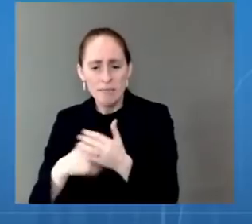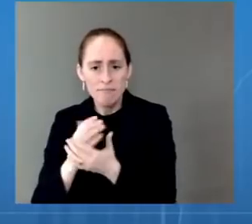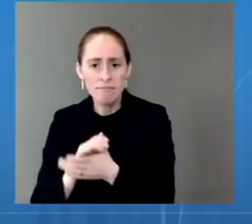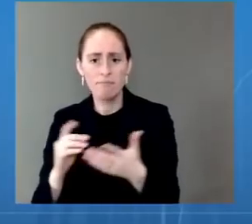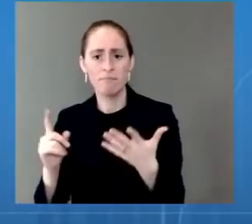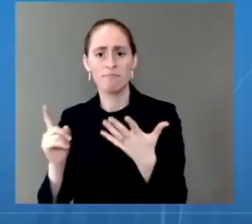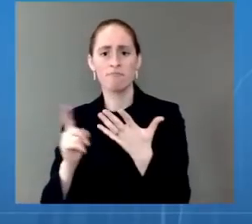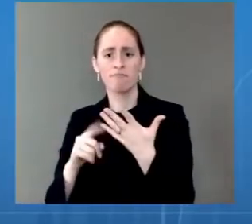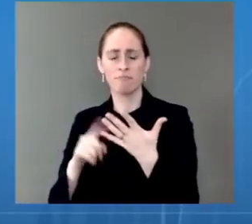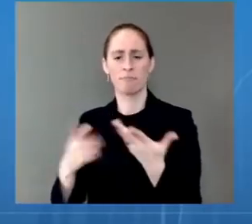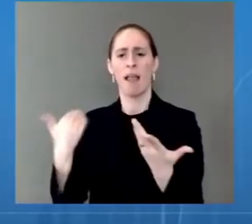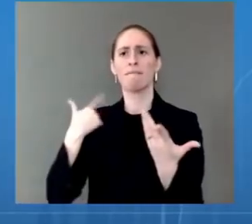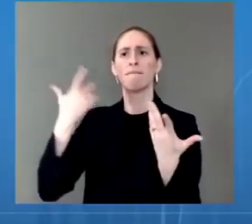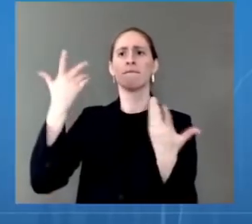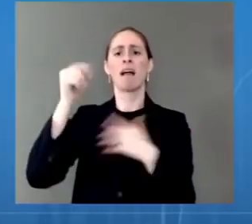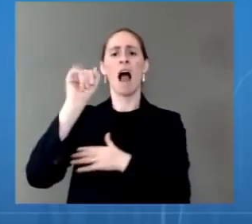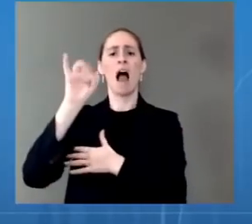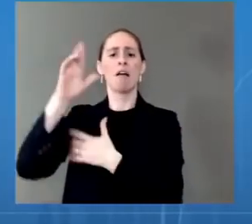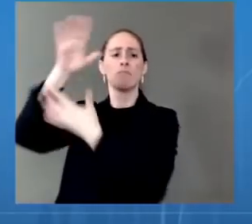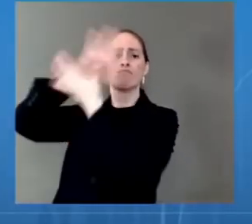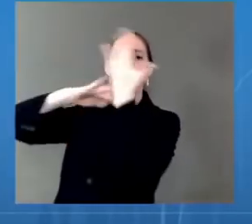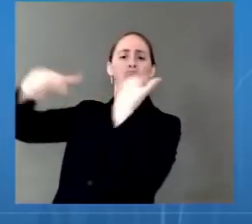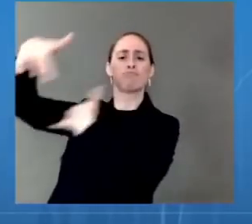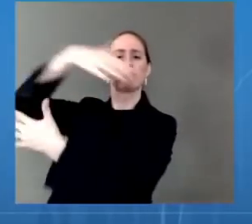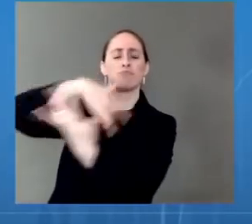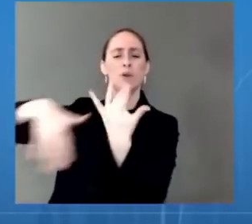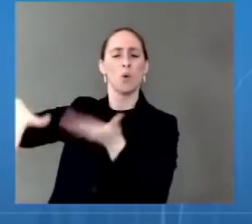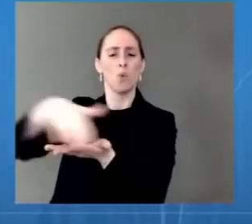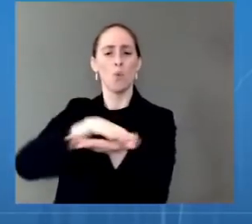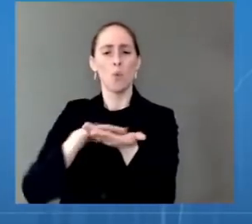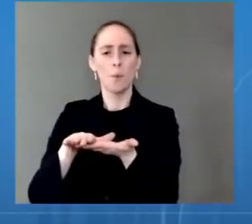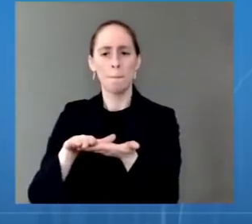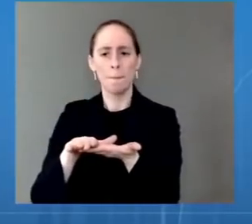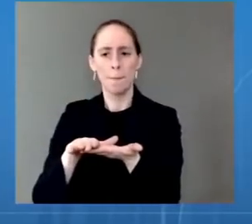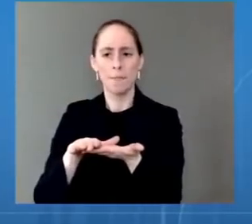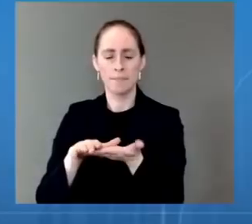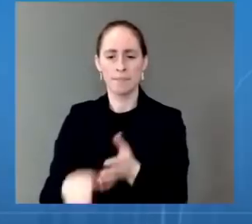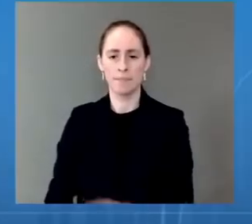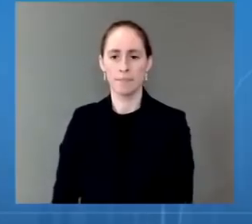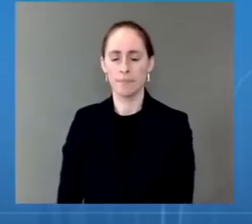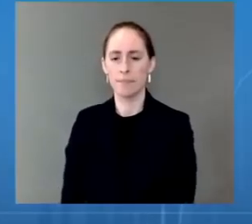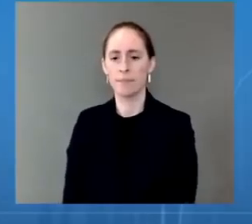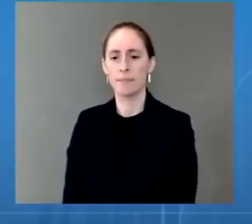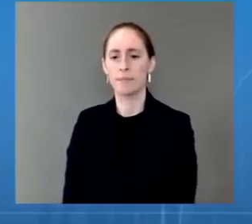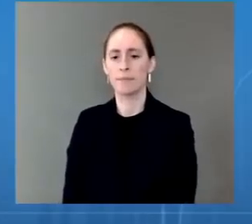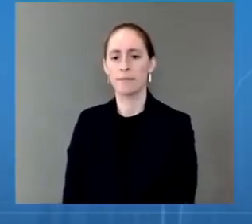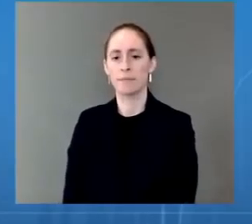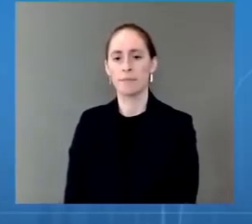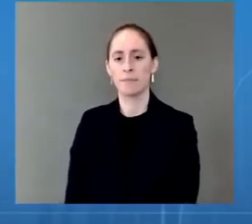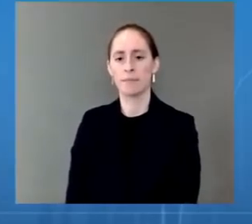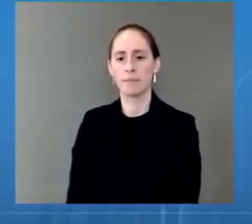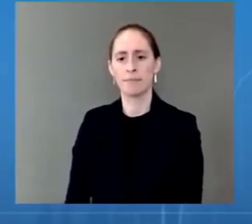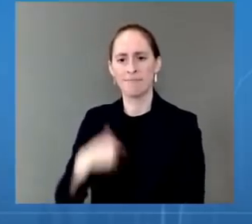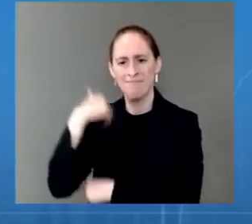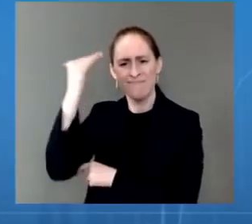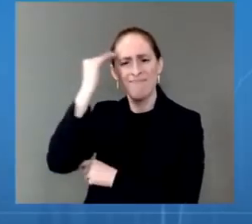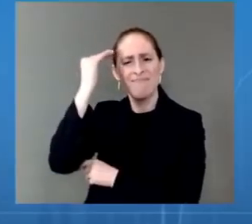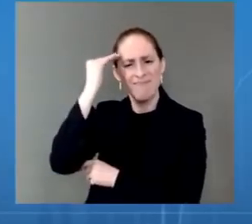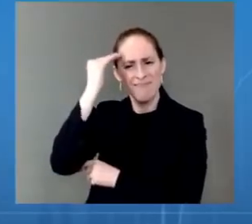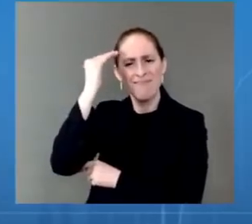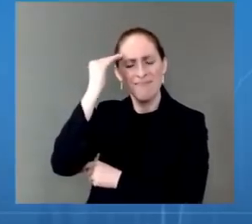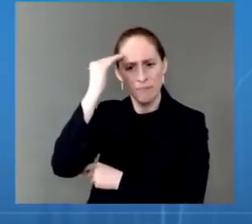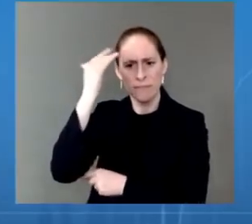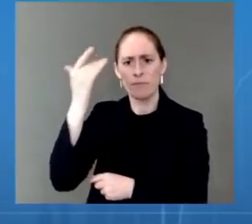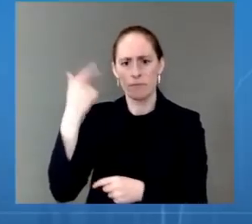we fight together against COVID-19 and prepare for more Omicron. Thank you, and I'll now turn things back over to you,